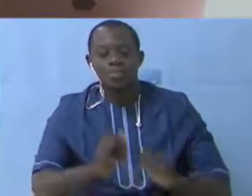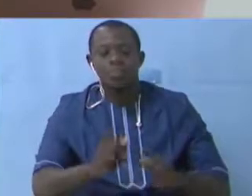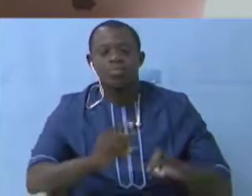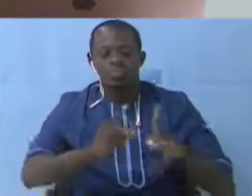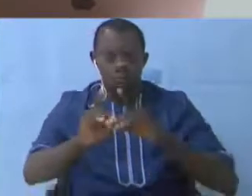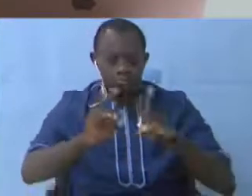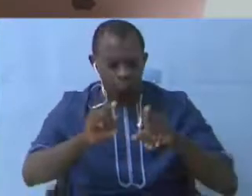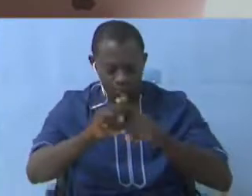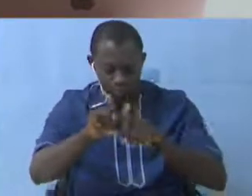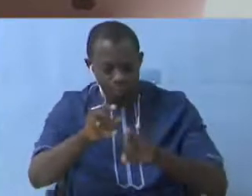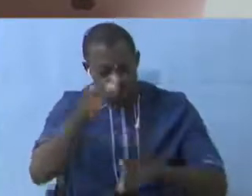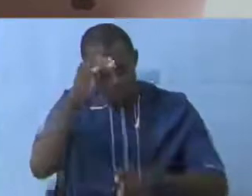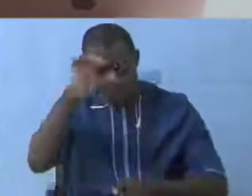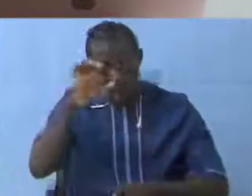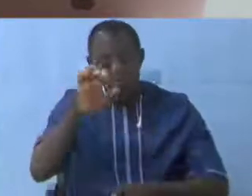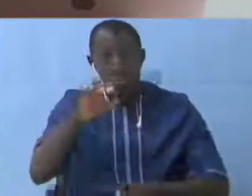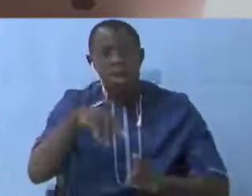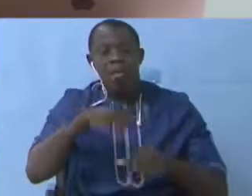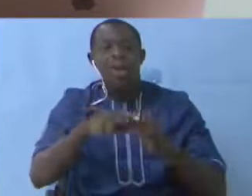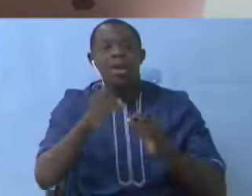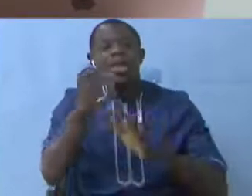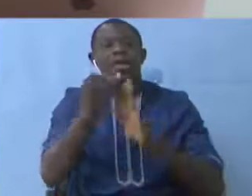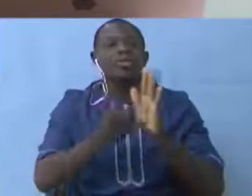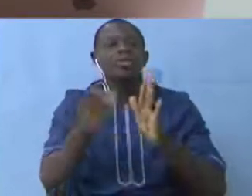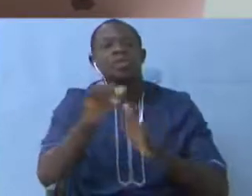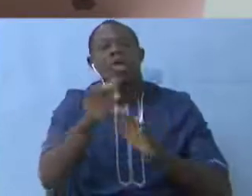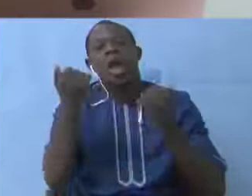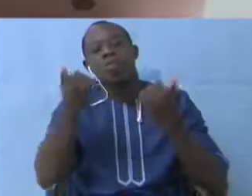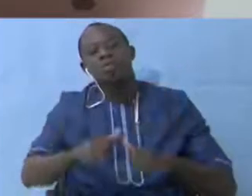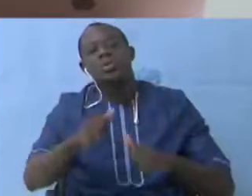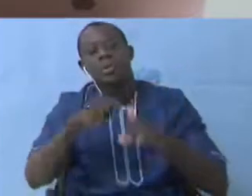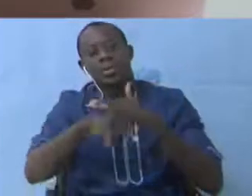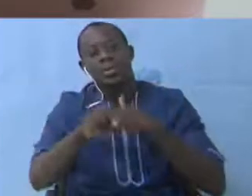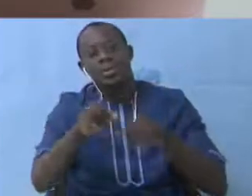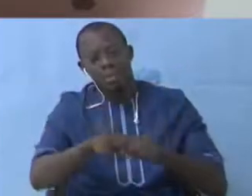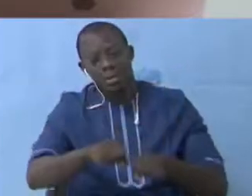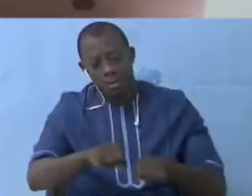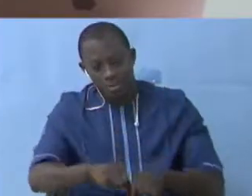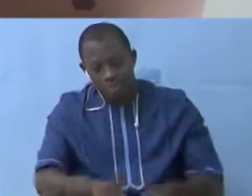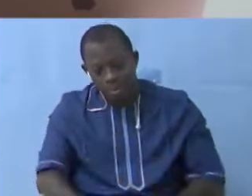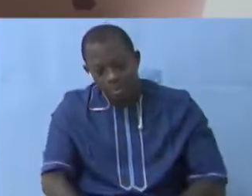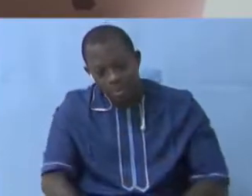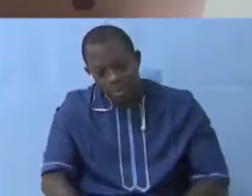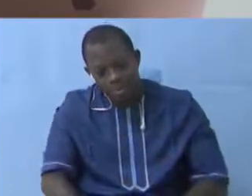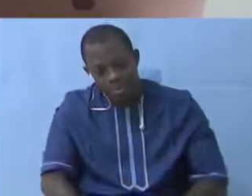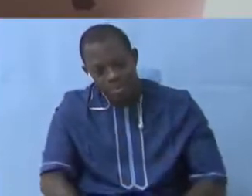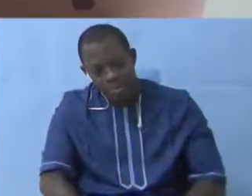Yoo mën a wax commission bi yenn ci xew-xew yi nga xam ne moo xewoon Senegal jamono boobu.